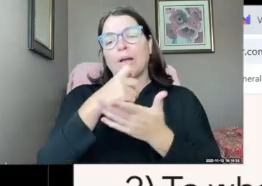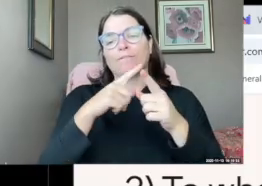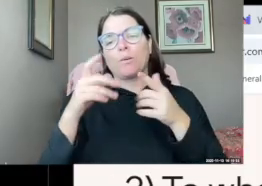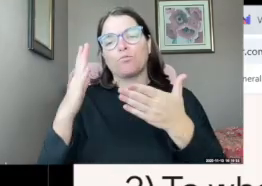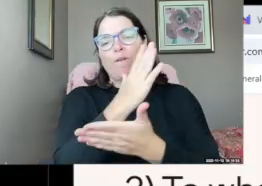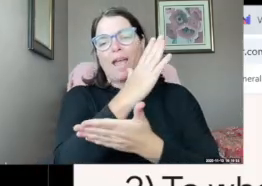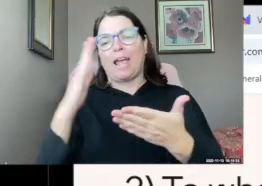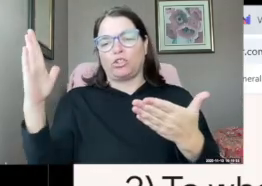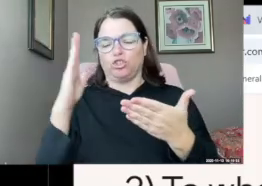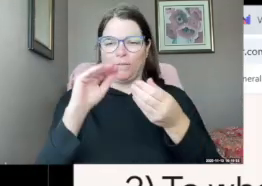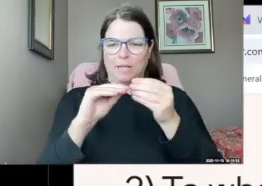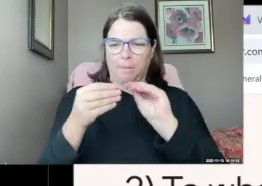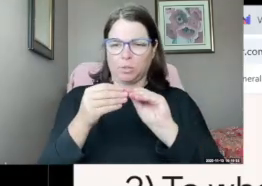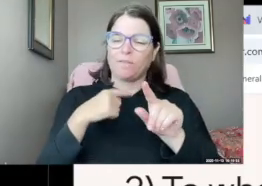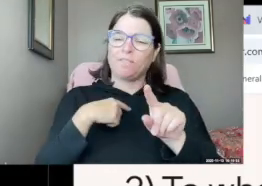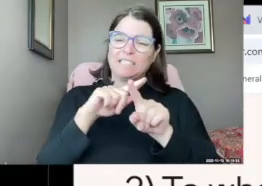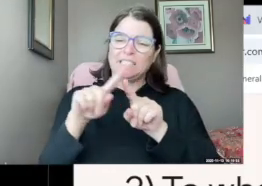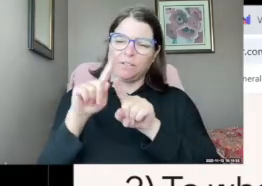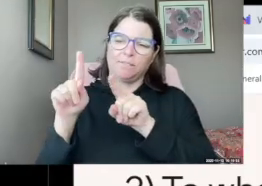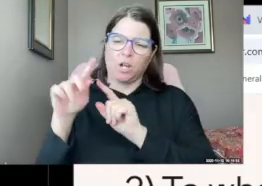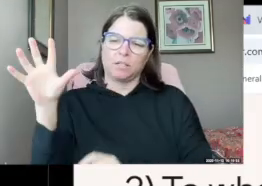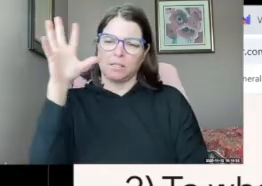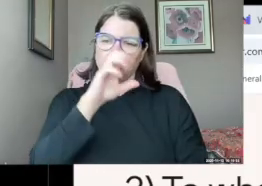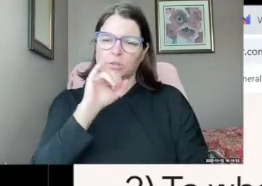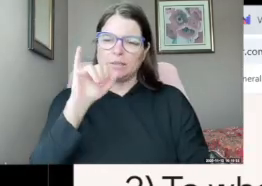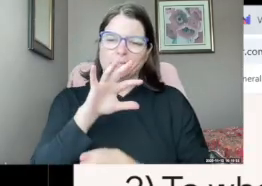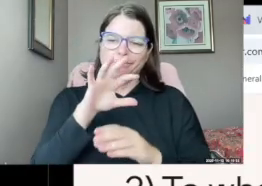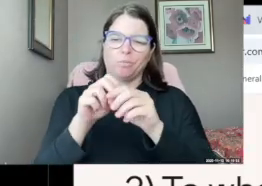from ranges that we prepare, right? And so there's a lot of different